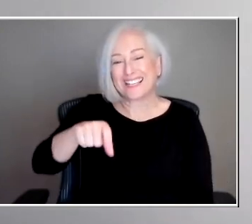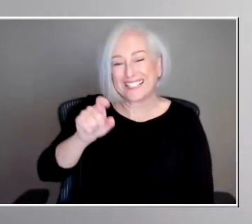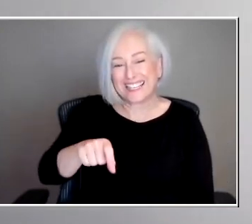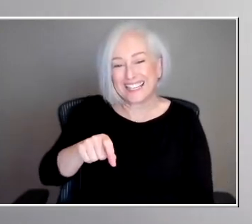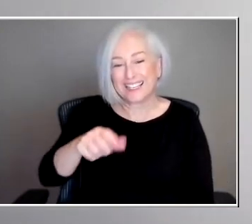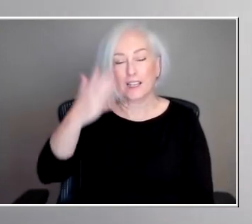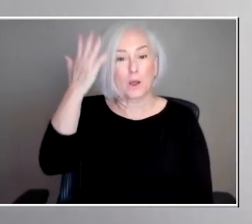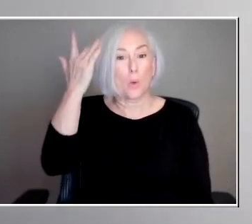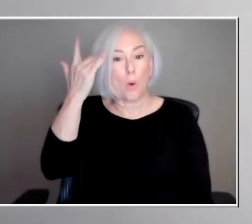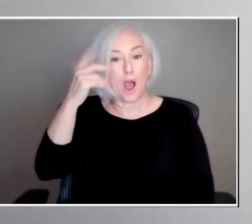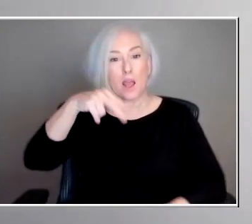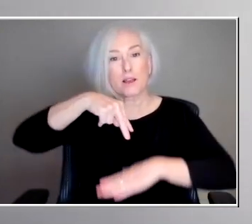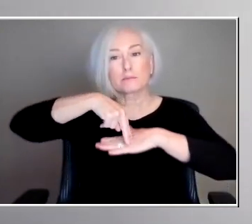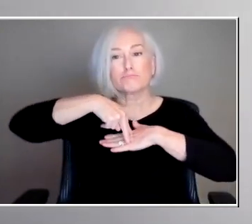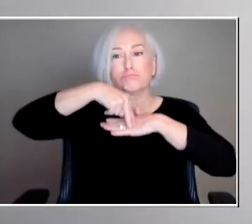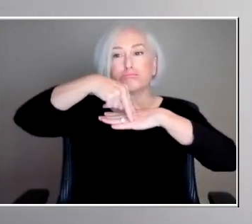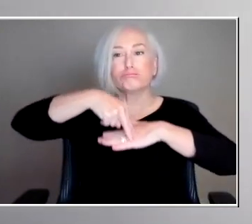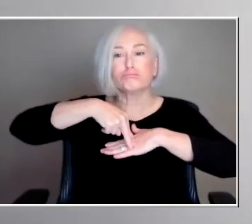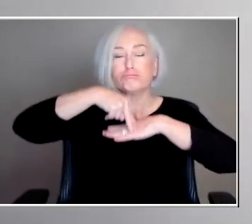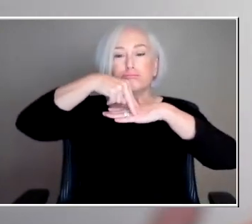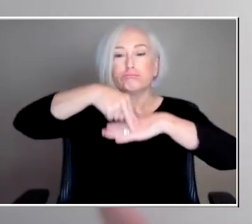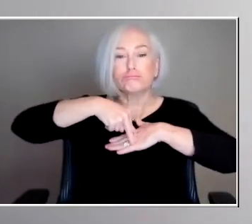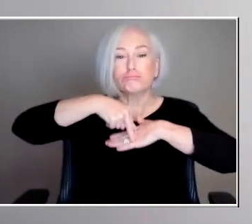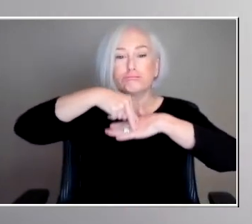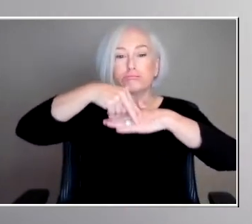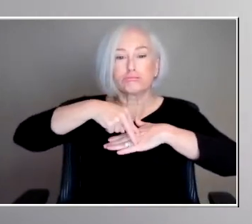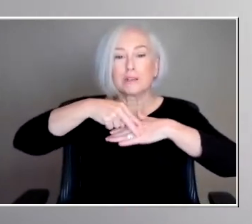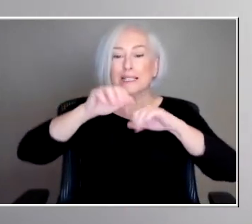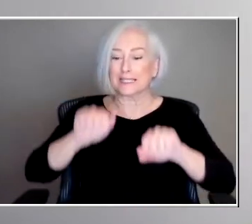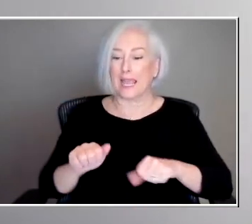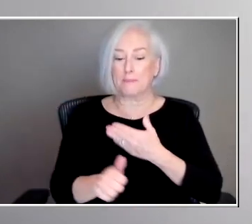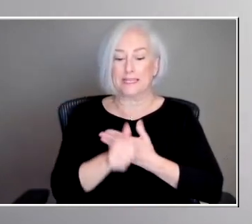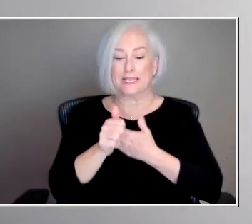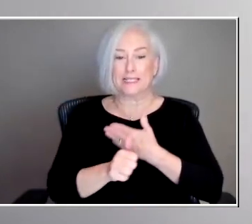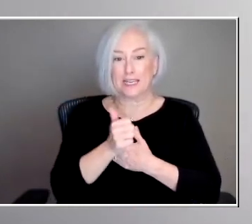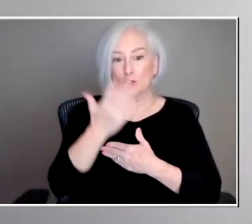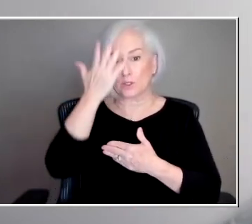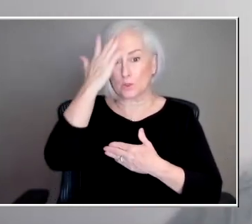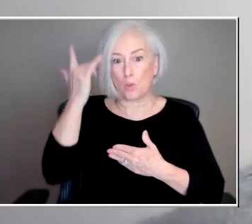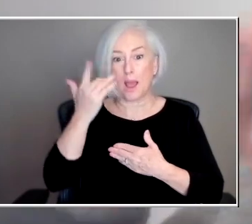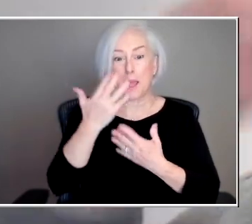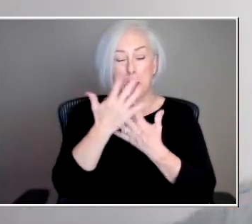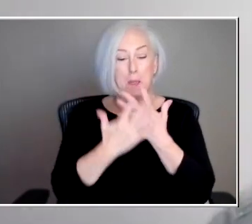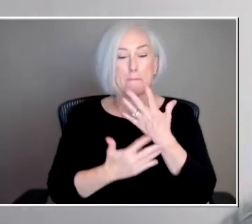standing, which tends to be dangerous because the blood can pool